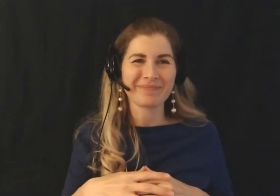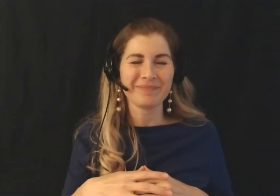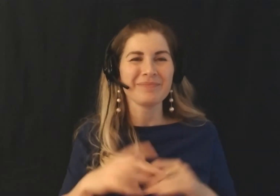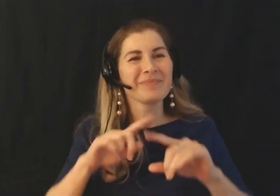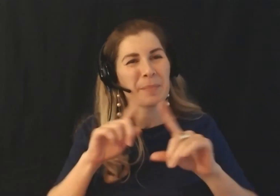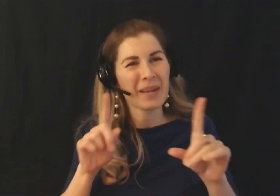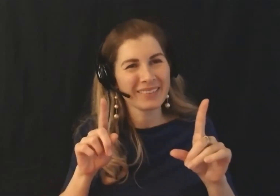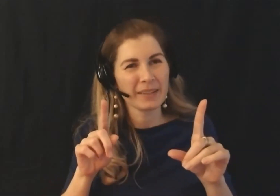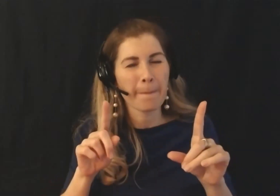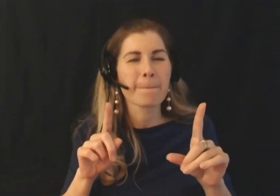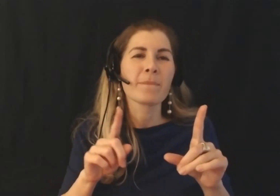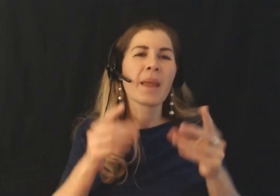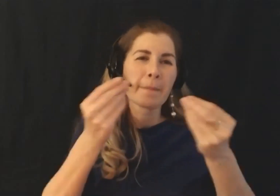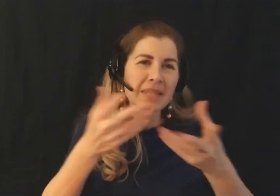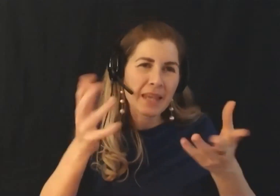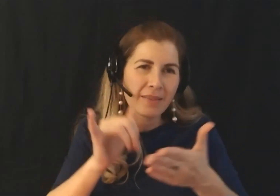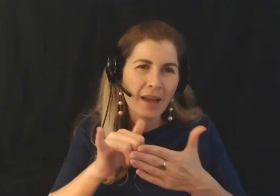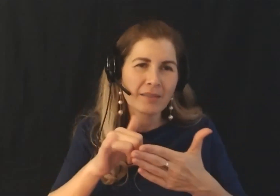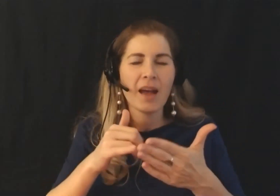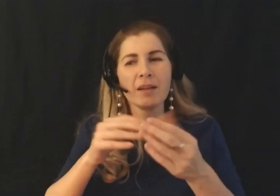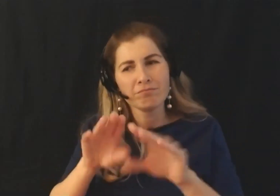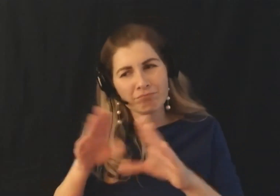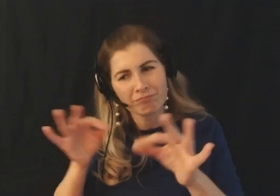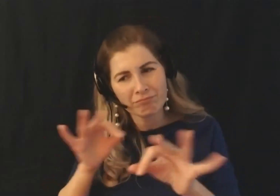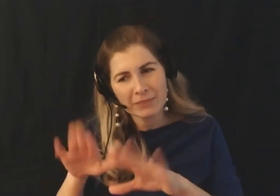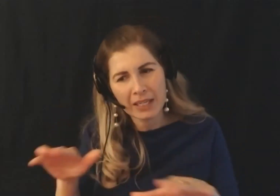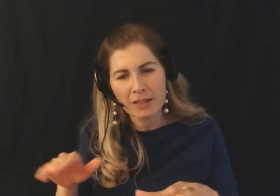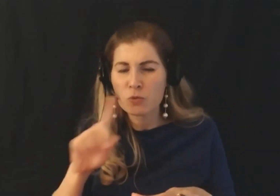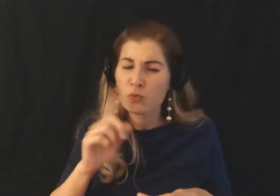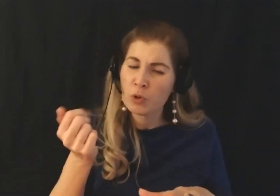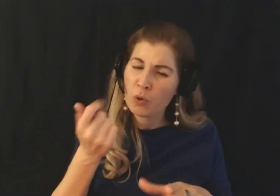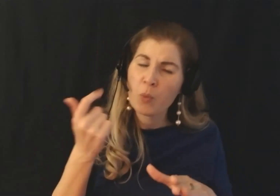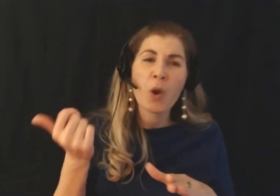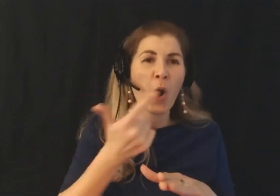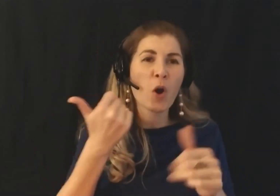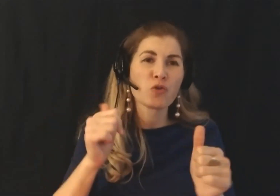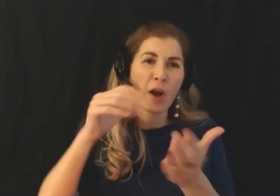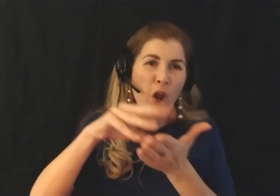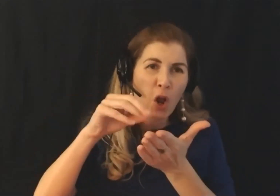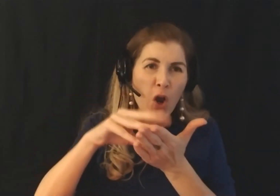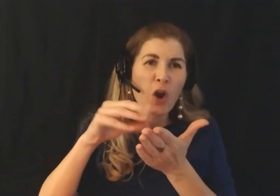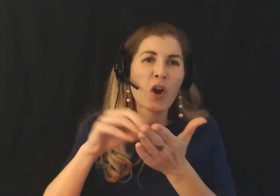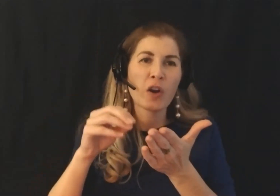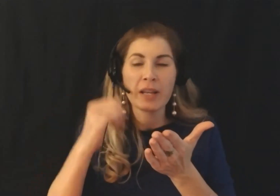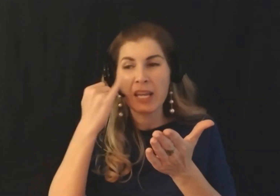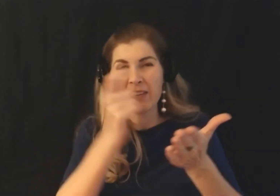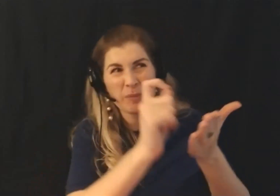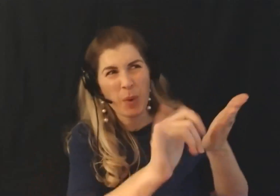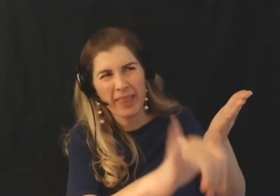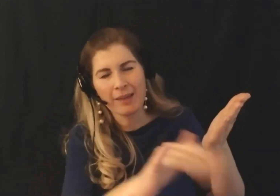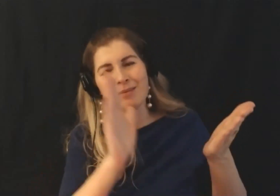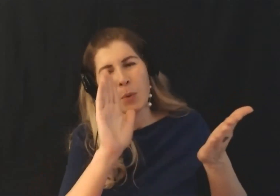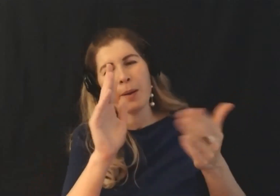just saying that out front and being transparent, like, you know, we're all trying to learn and engage here. That's just going to be a distraction to everyone. Thank you for